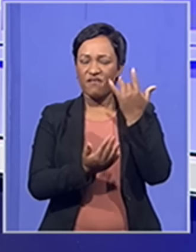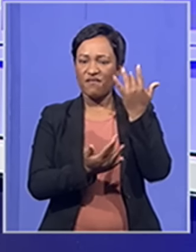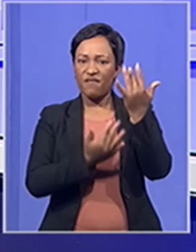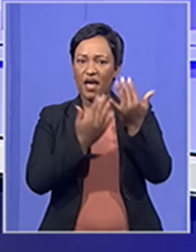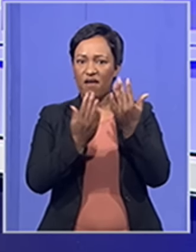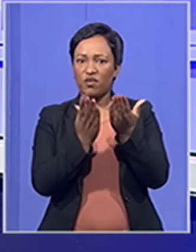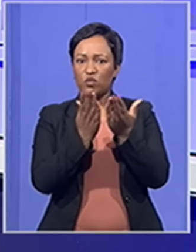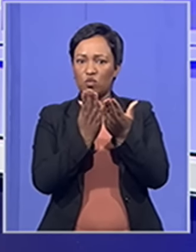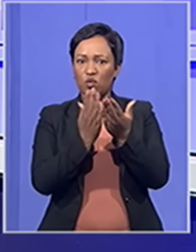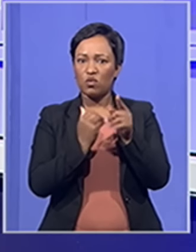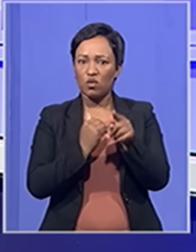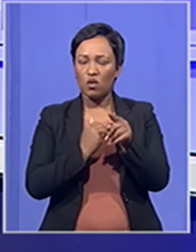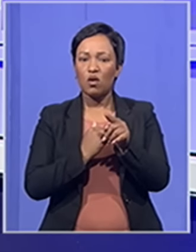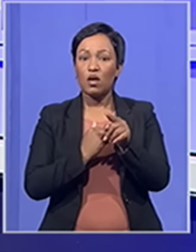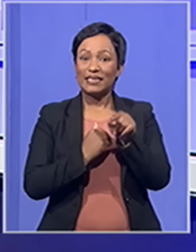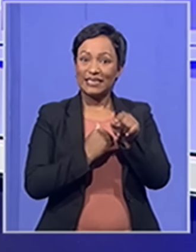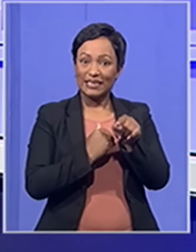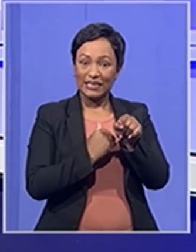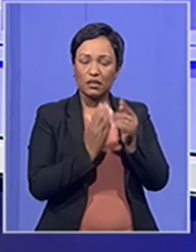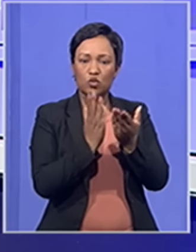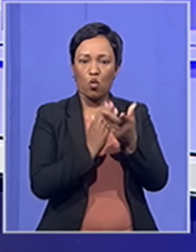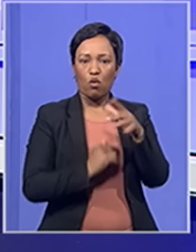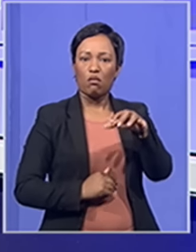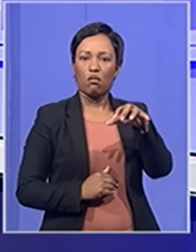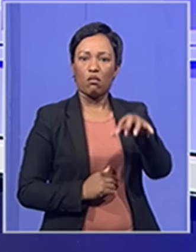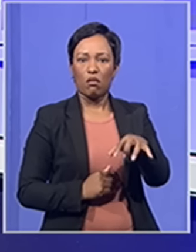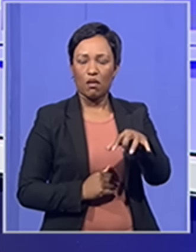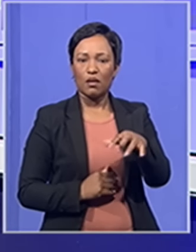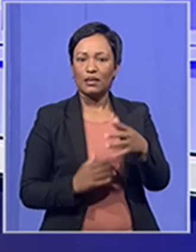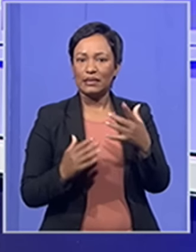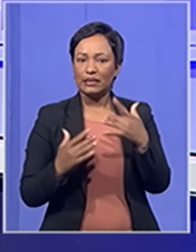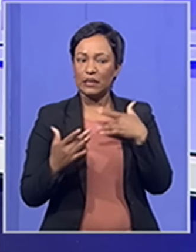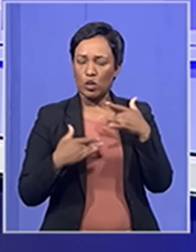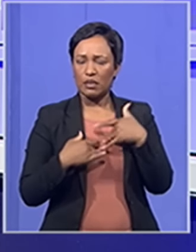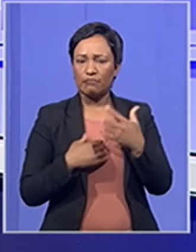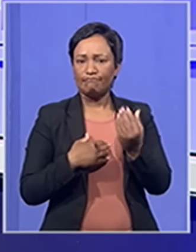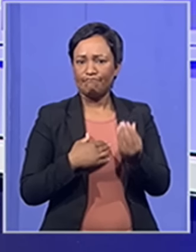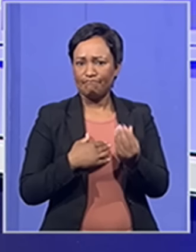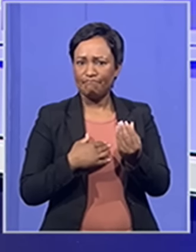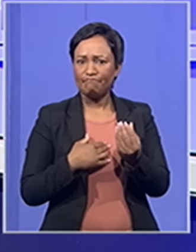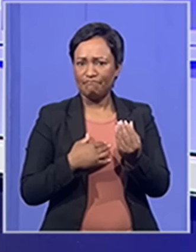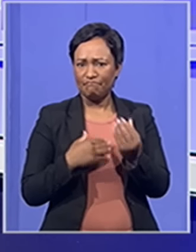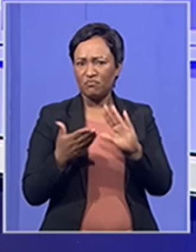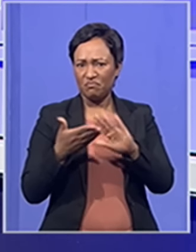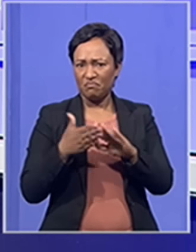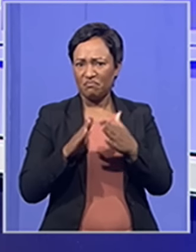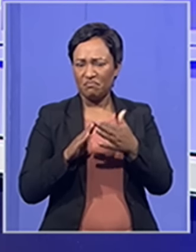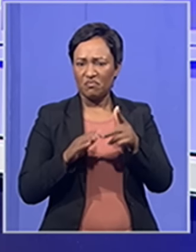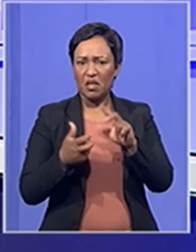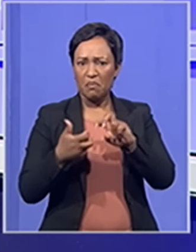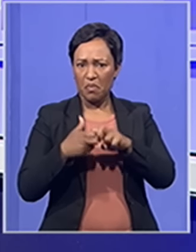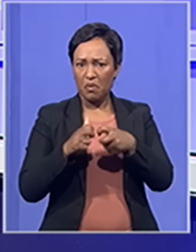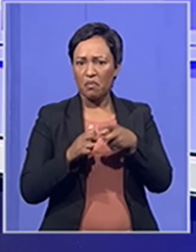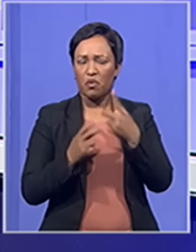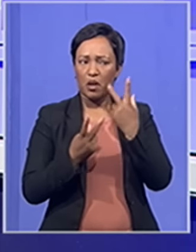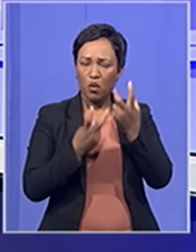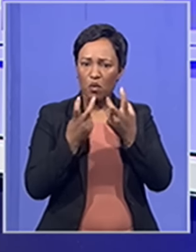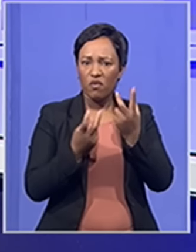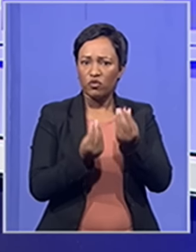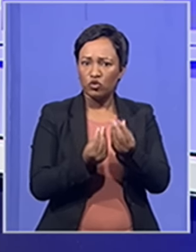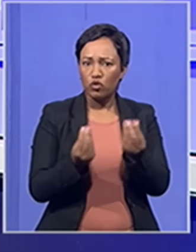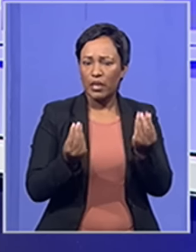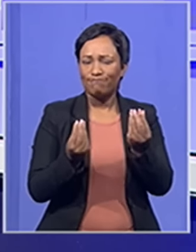sa boitekong secondary. Baagi ba tshwenyegile ka baka gore ba ka nna le mathata ka nako ya fa ba batlela bana